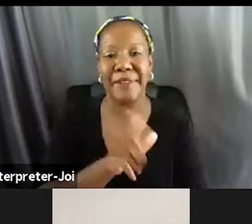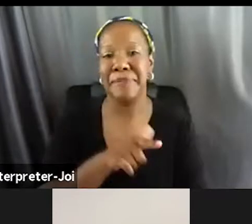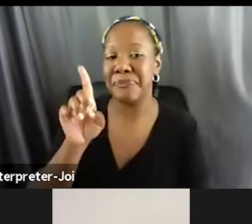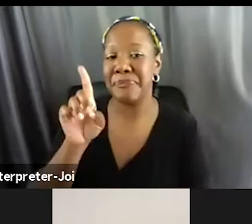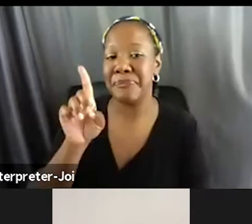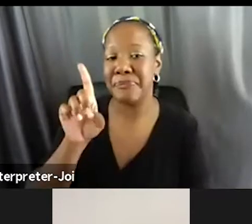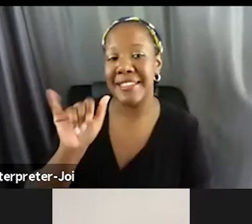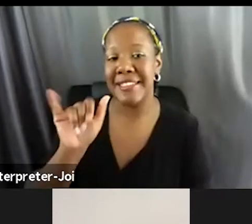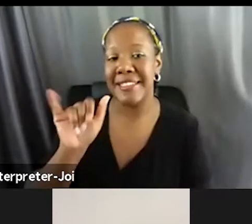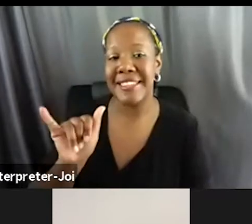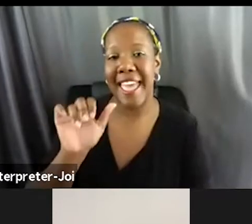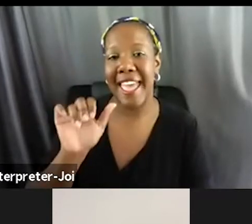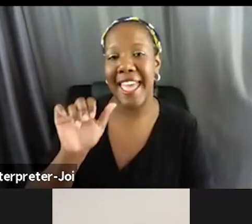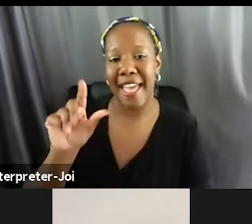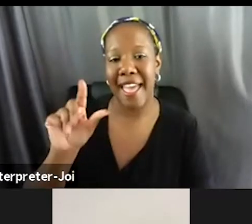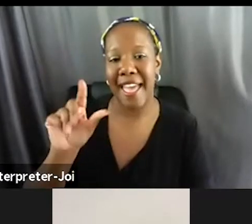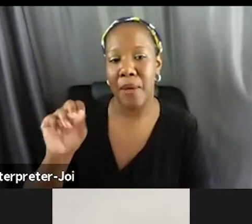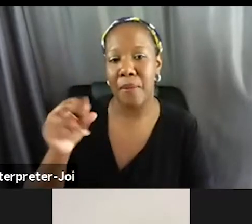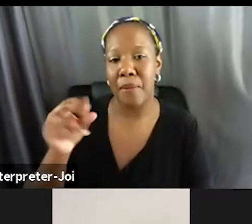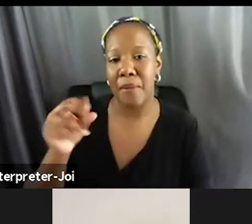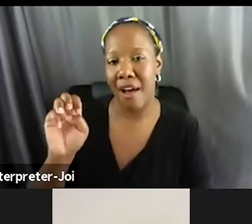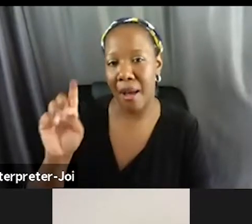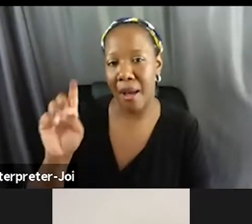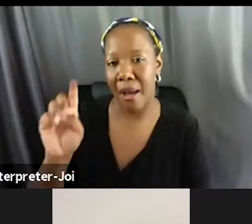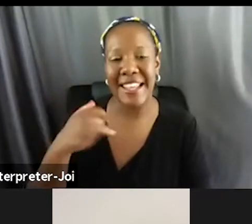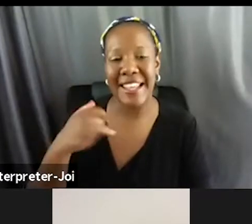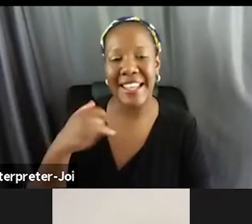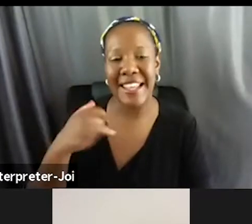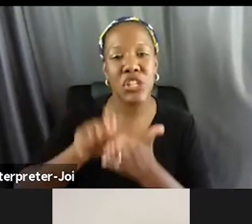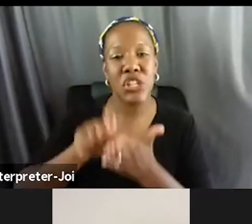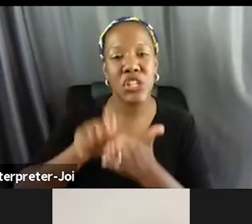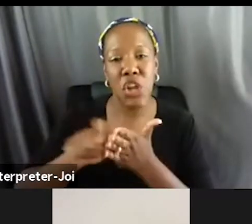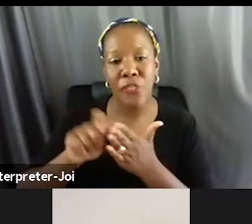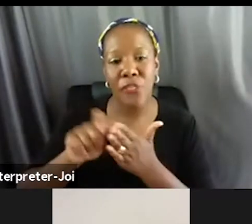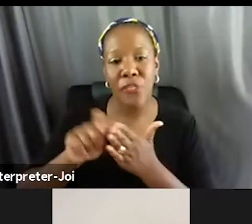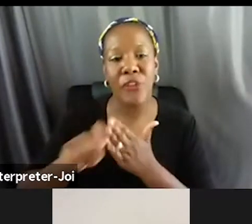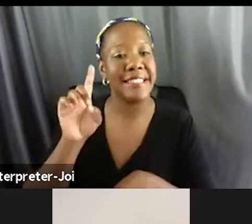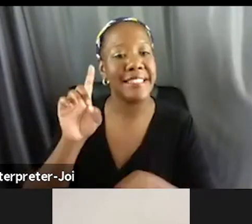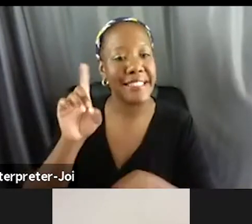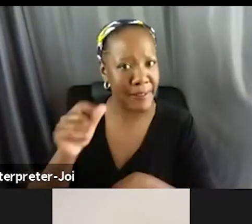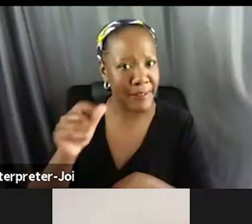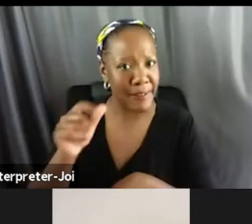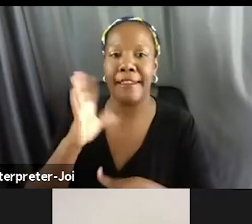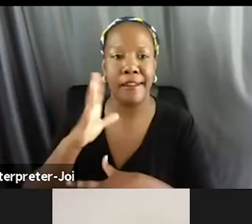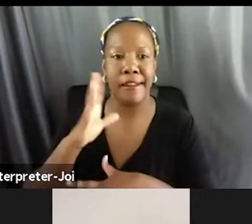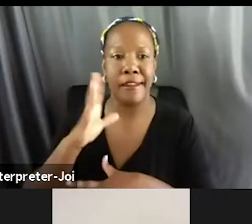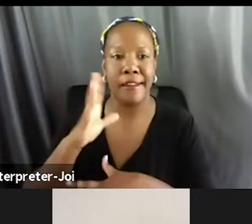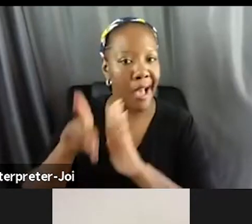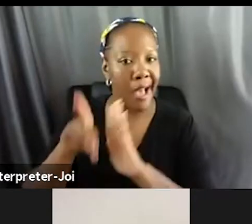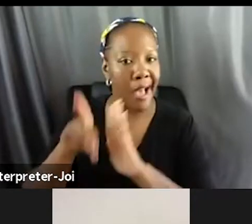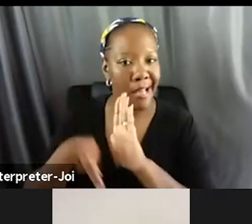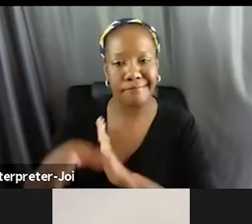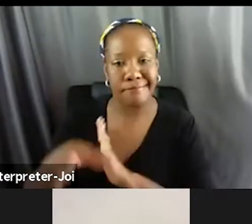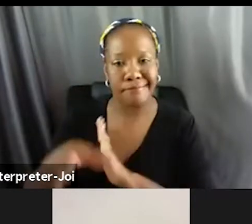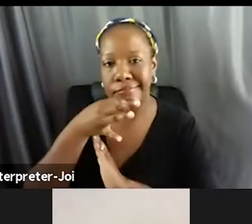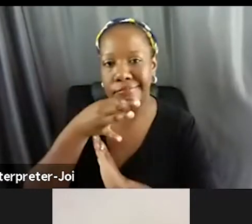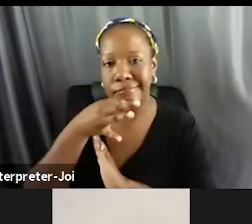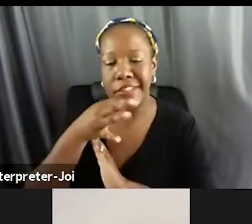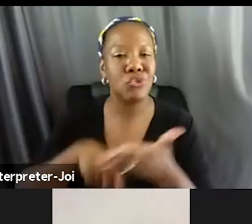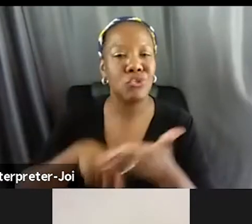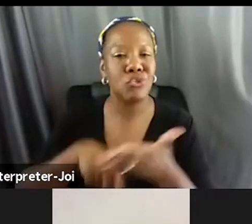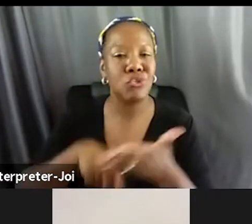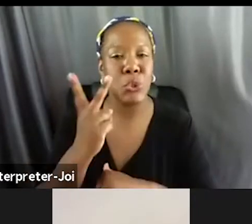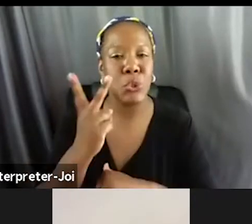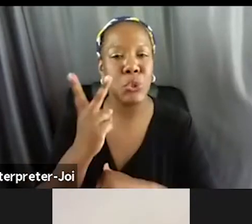is an author, filmmaker, and disability policy expert with over 15 years of experience. She has written 2 novels, Baba Ali and The